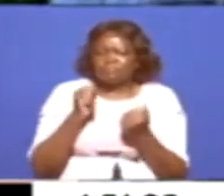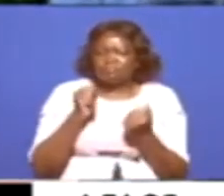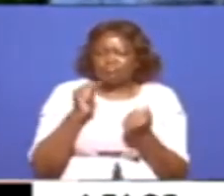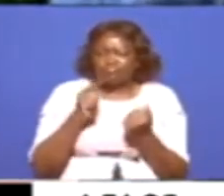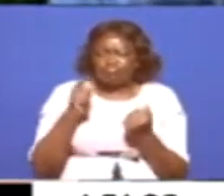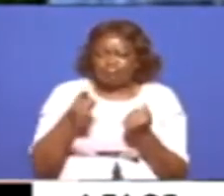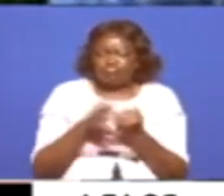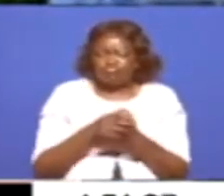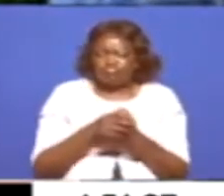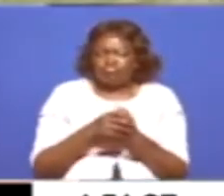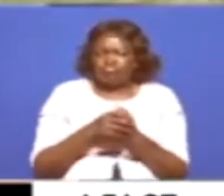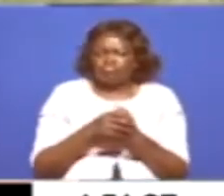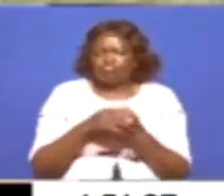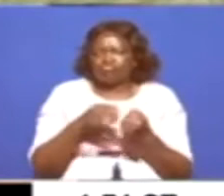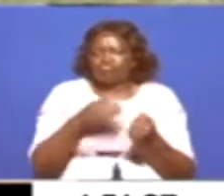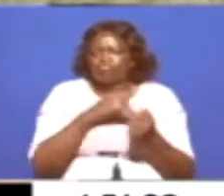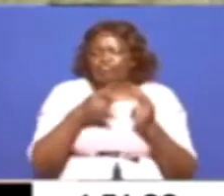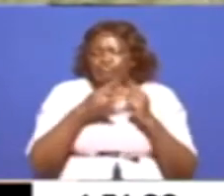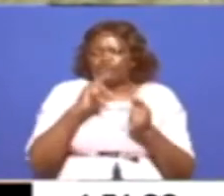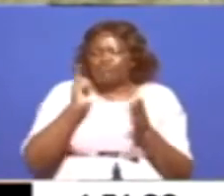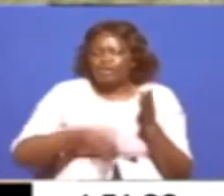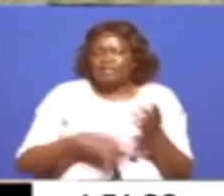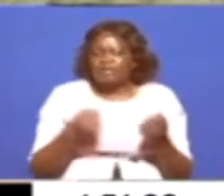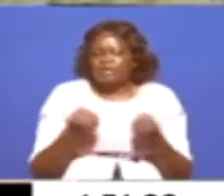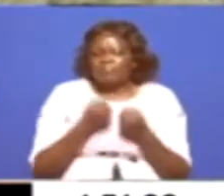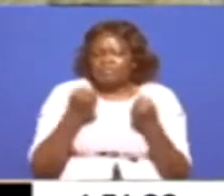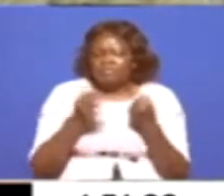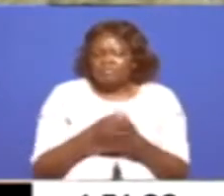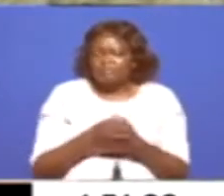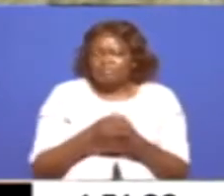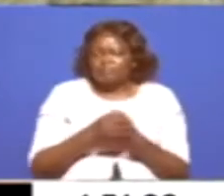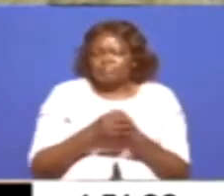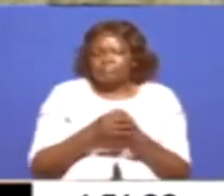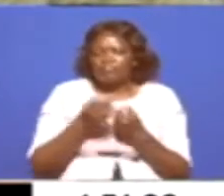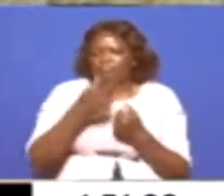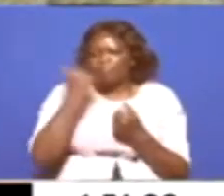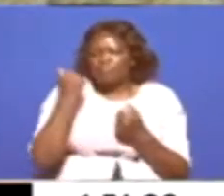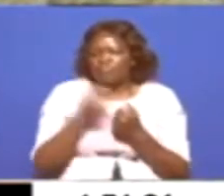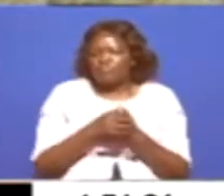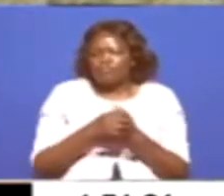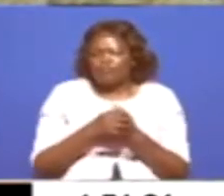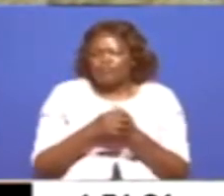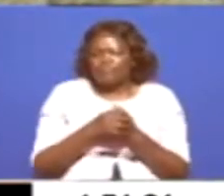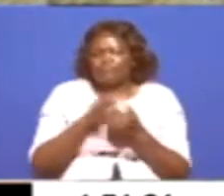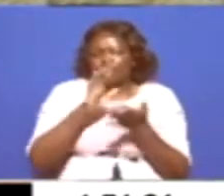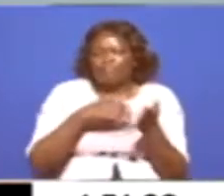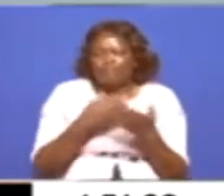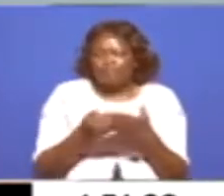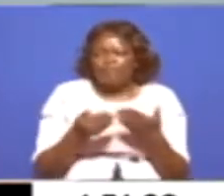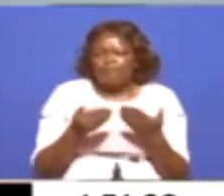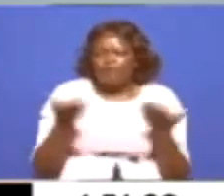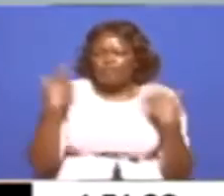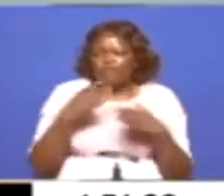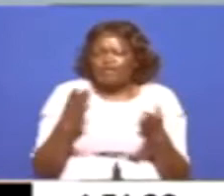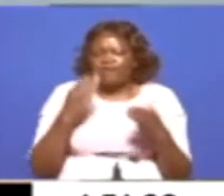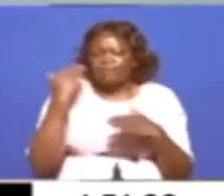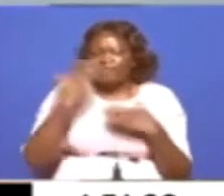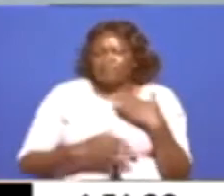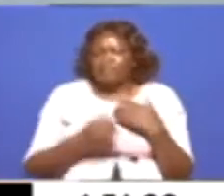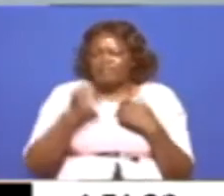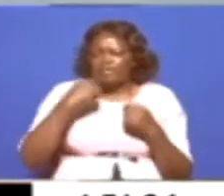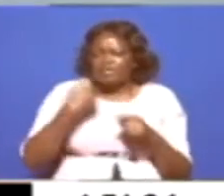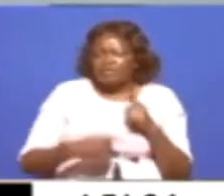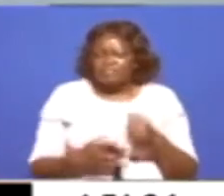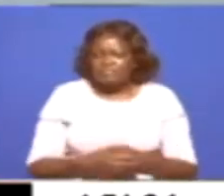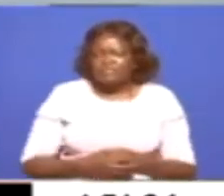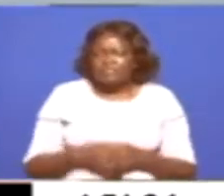Engineer John Tanui, the development of Phase 1 horizontal infrastructure is set to be completed by the end of this year.